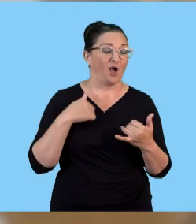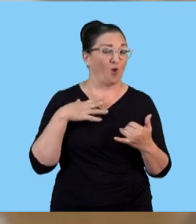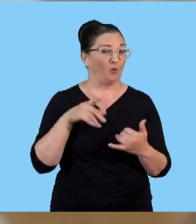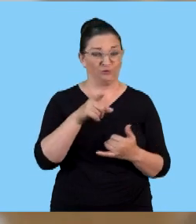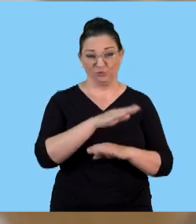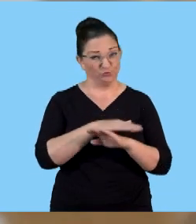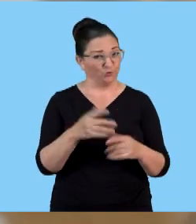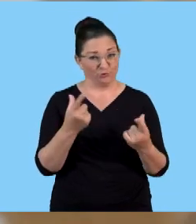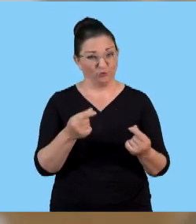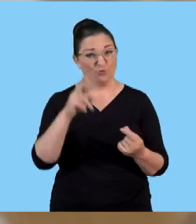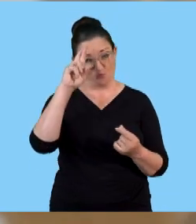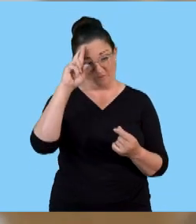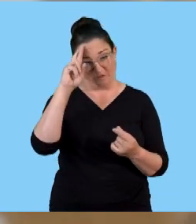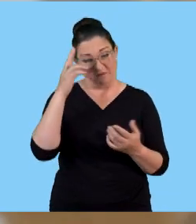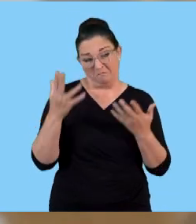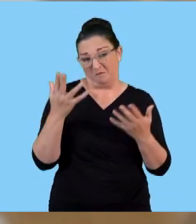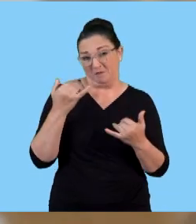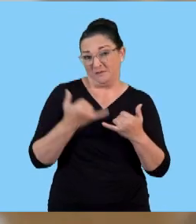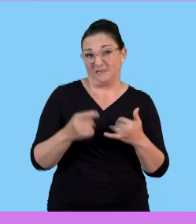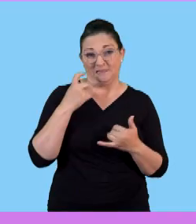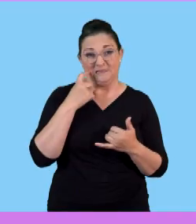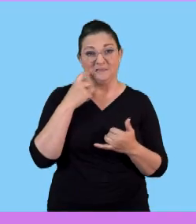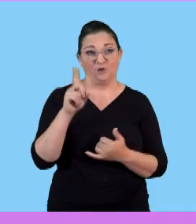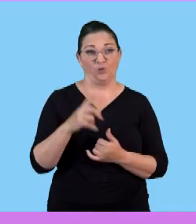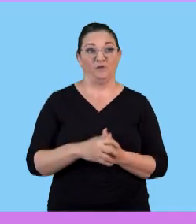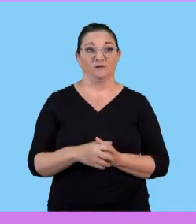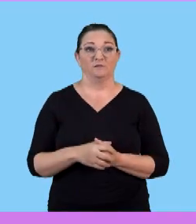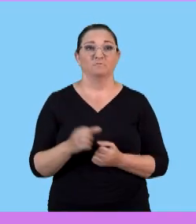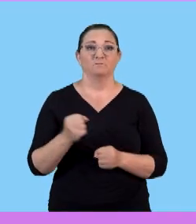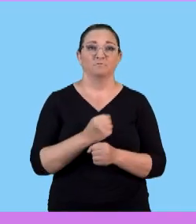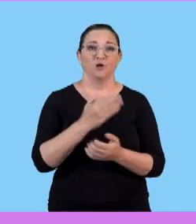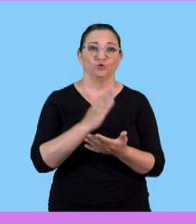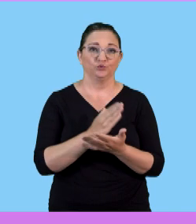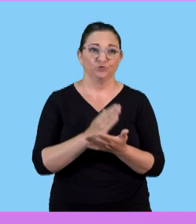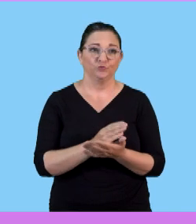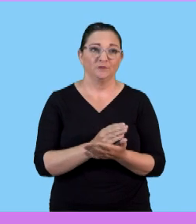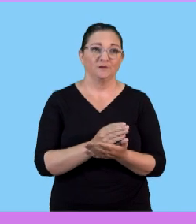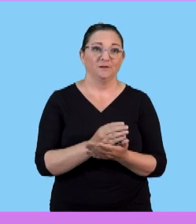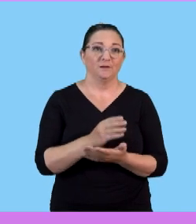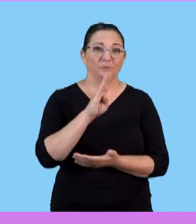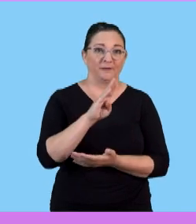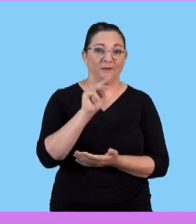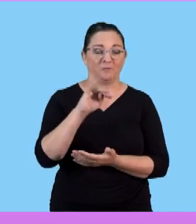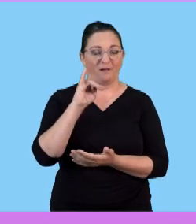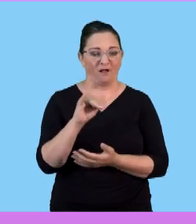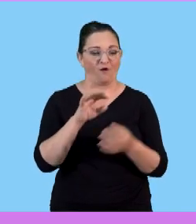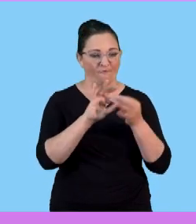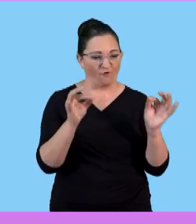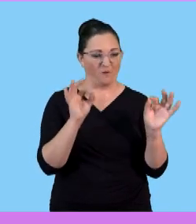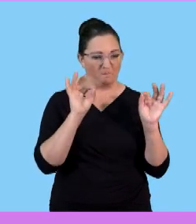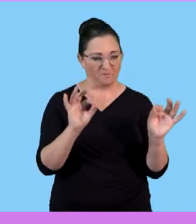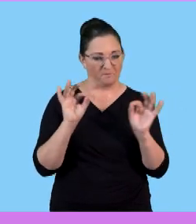that I would like you to avoid or to remember for that matter. I indicated here that ensure that you work with the correct BMI